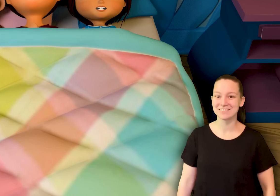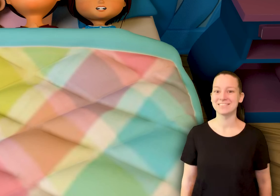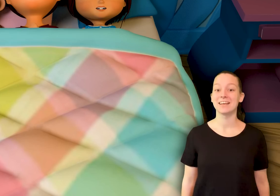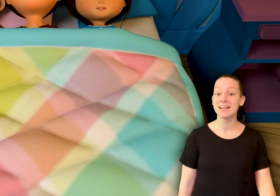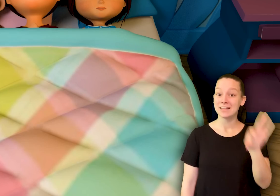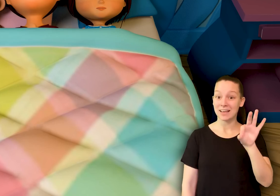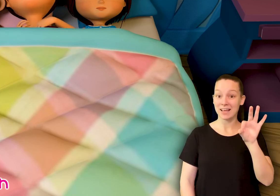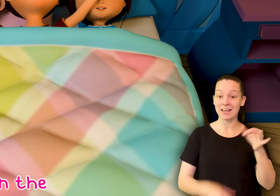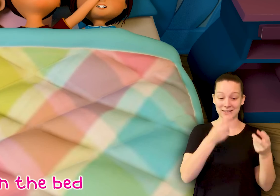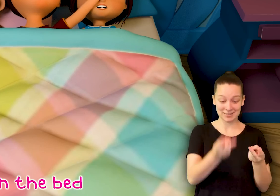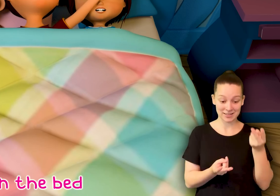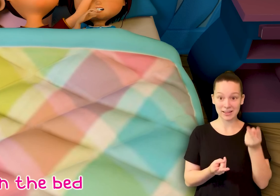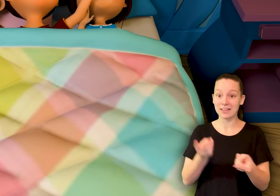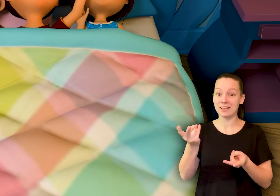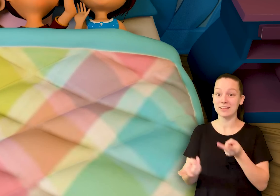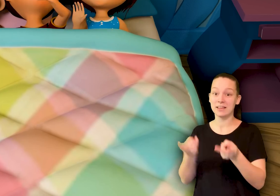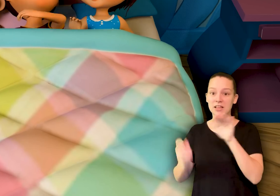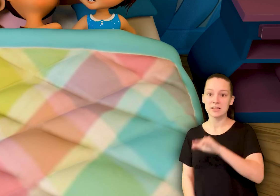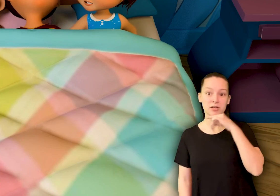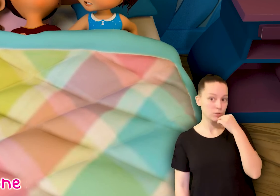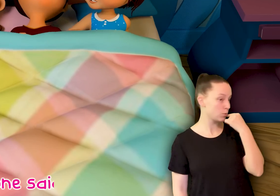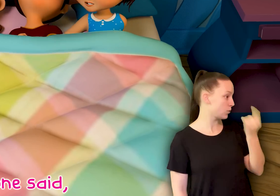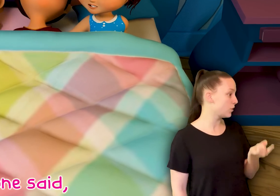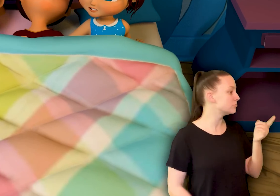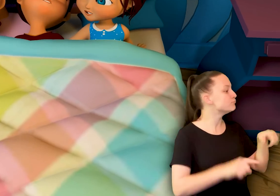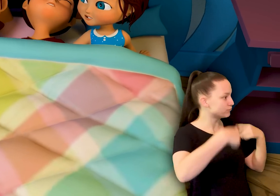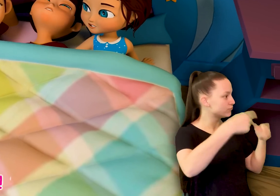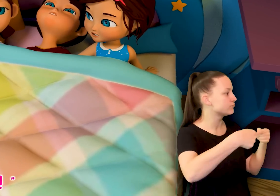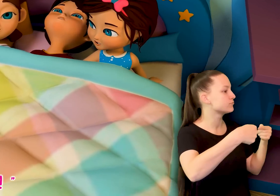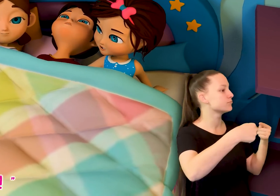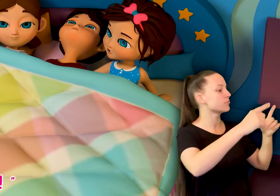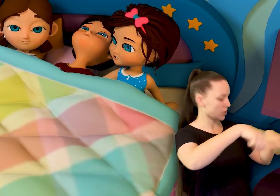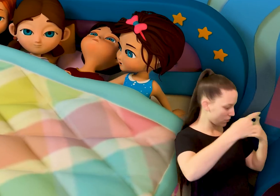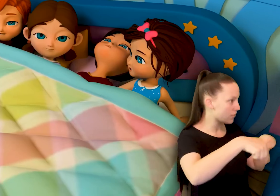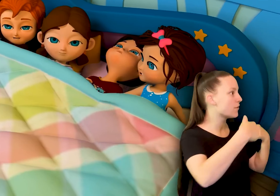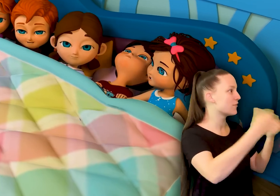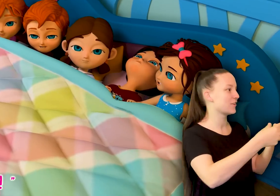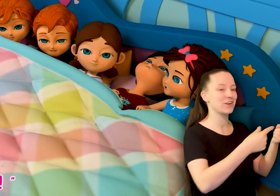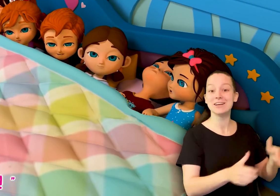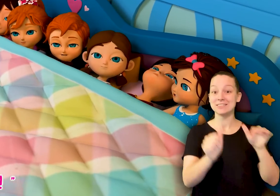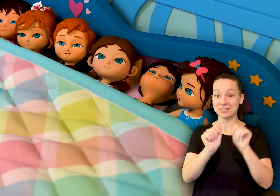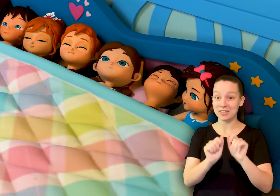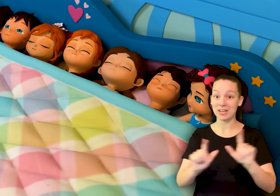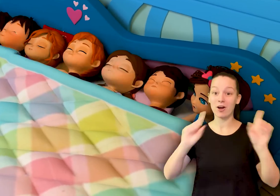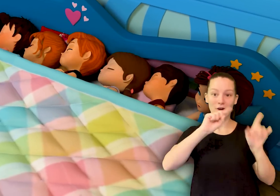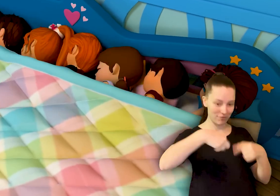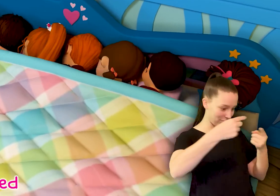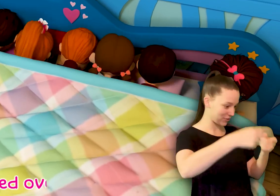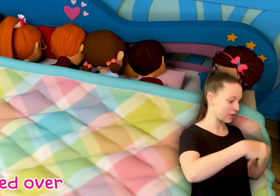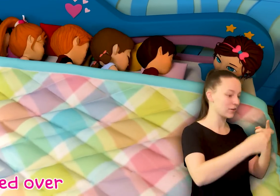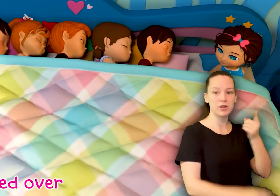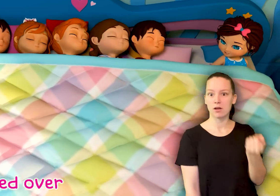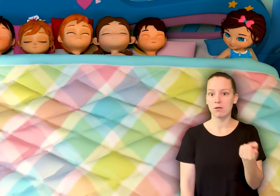out there were nine in the bed and the little one said roll over roll over so they